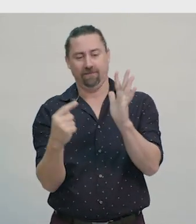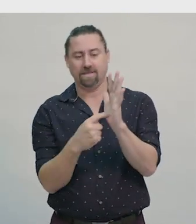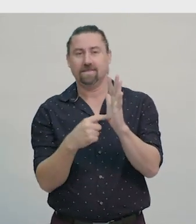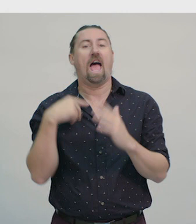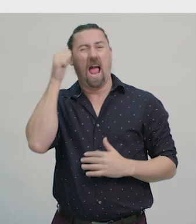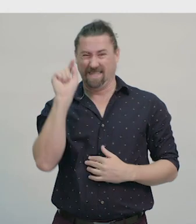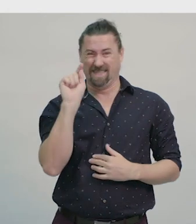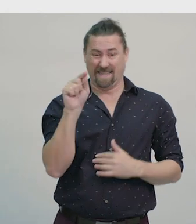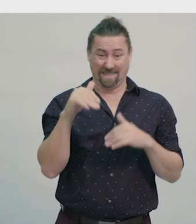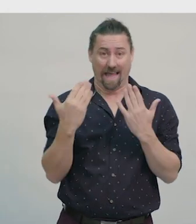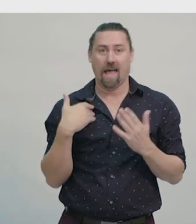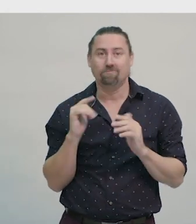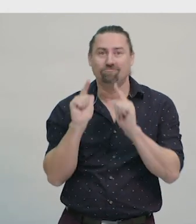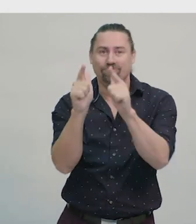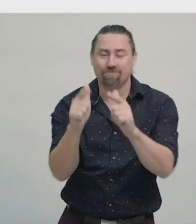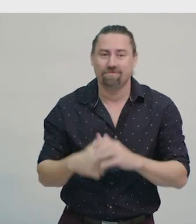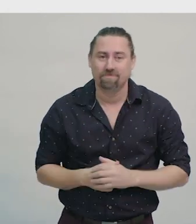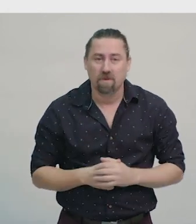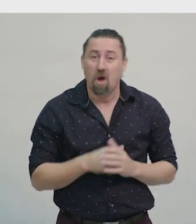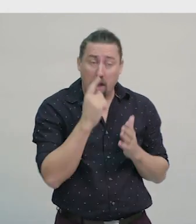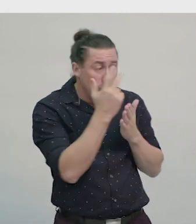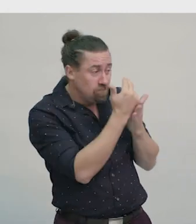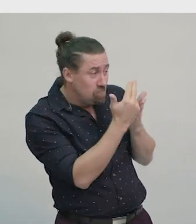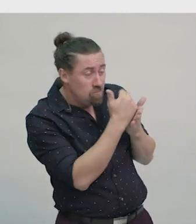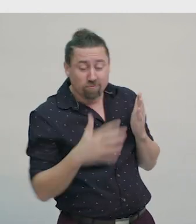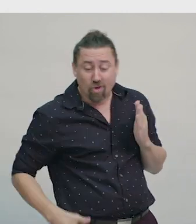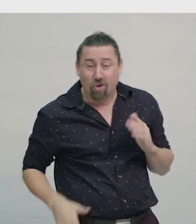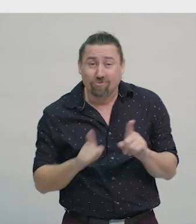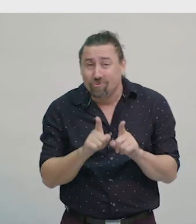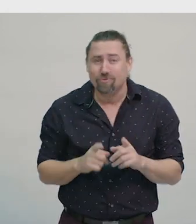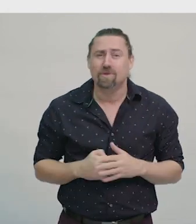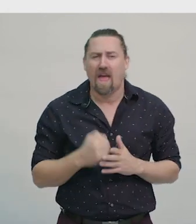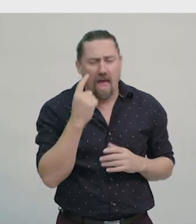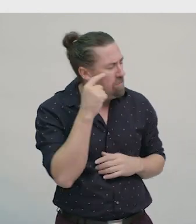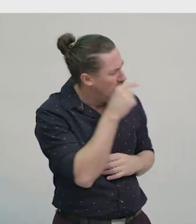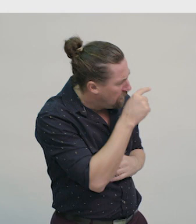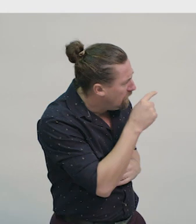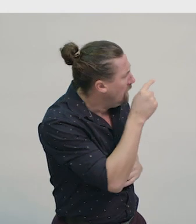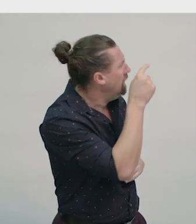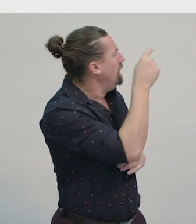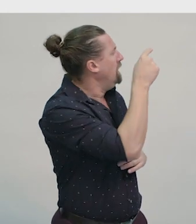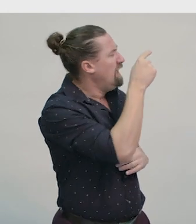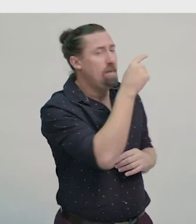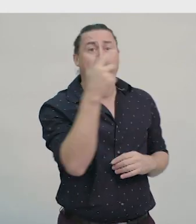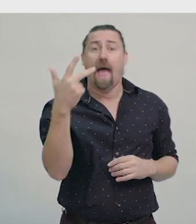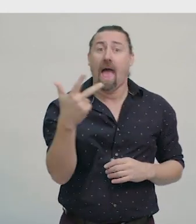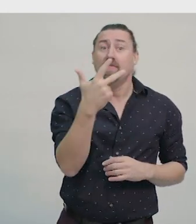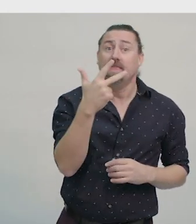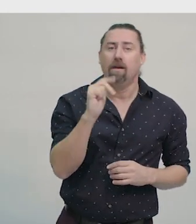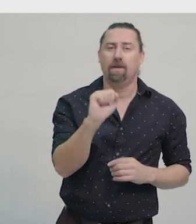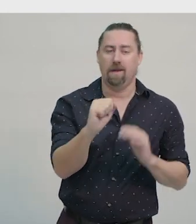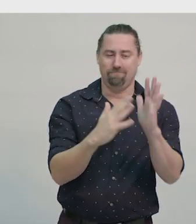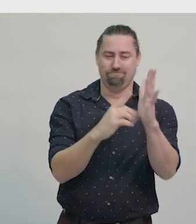to go. I might draw him too. If I look up the column, I can see that the 8th is a